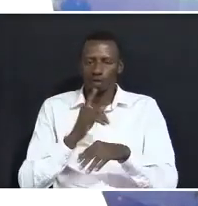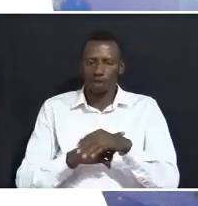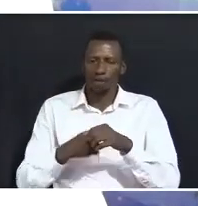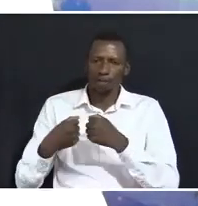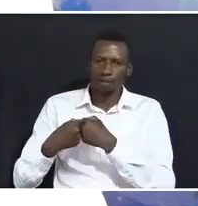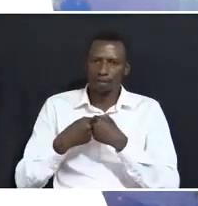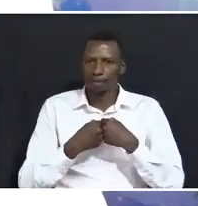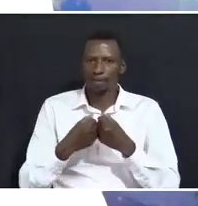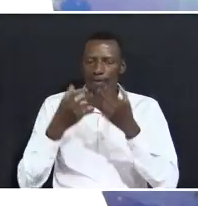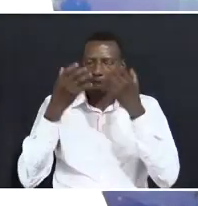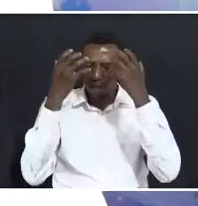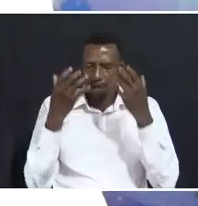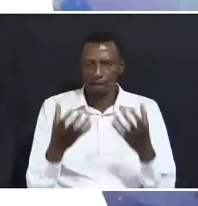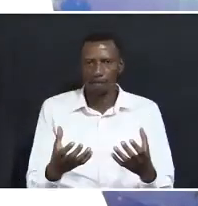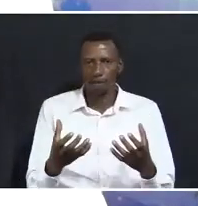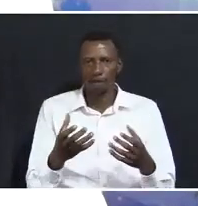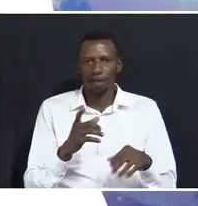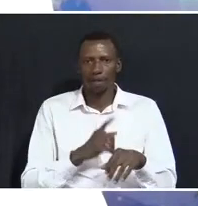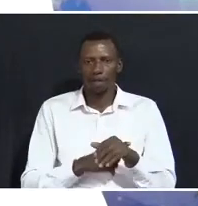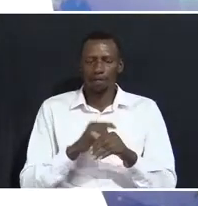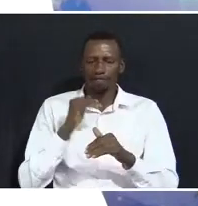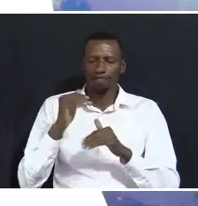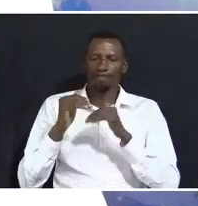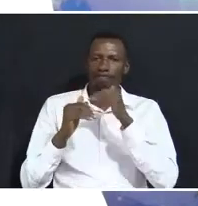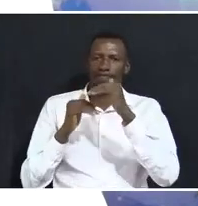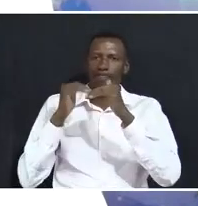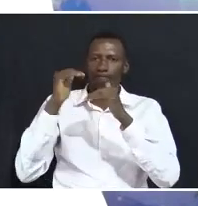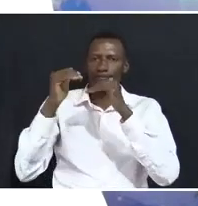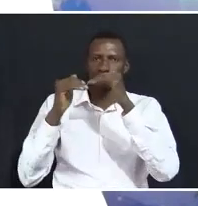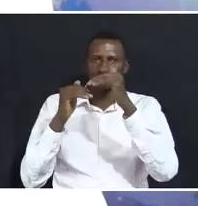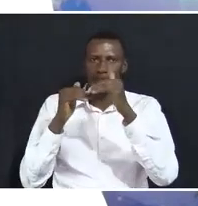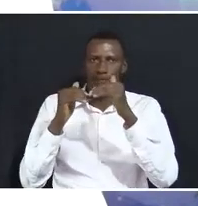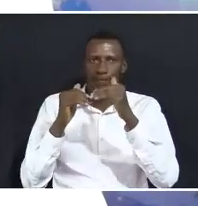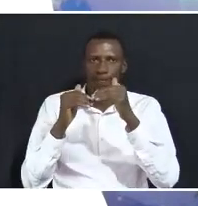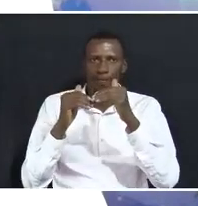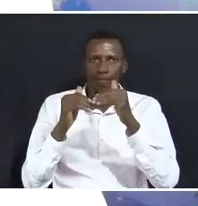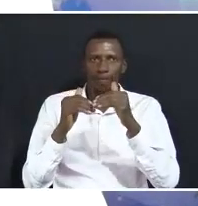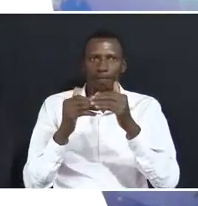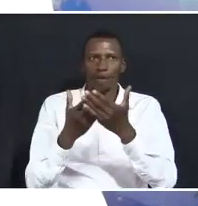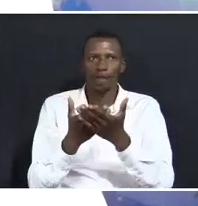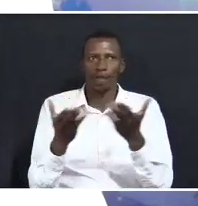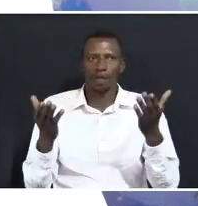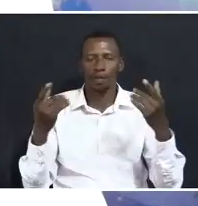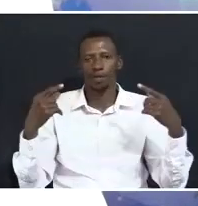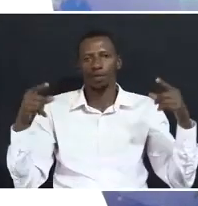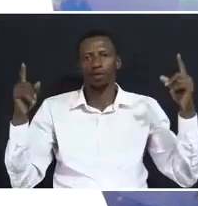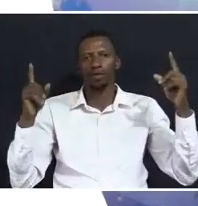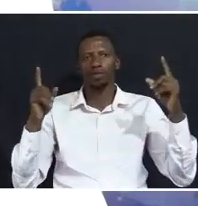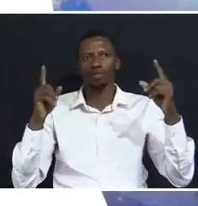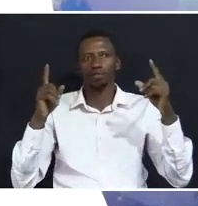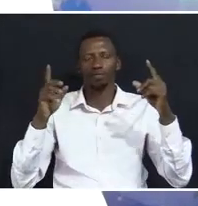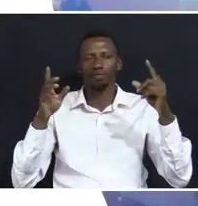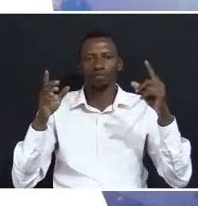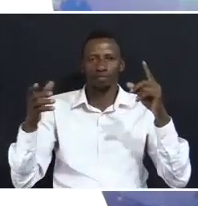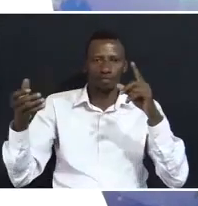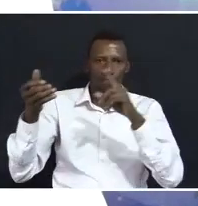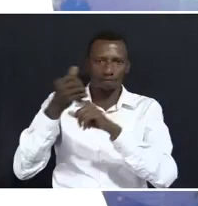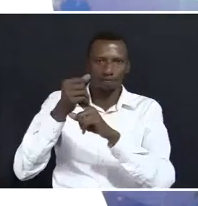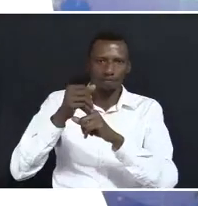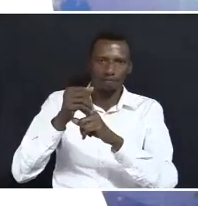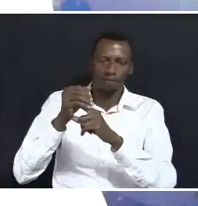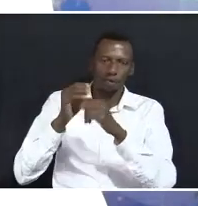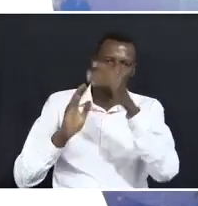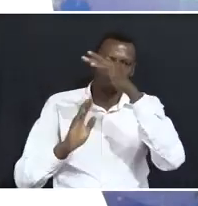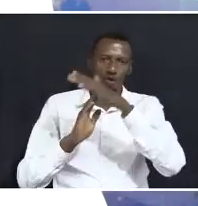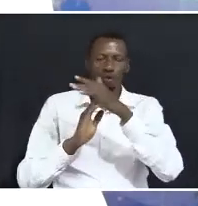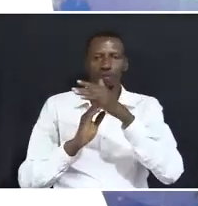to face when he is climbing such a massive mountain, they made it to the summit. It is my pleasure